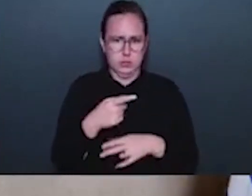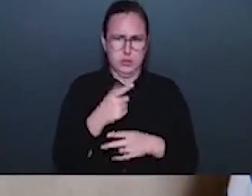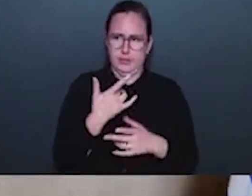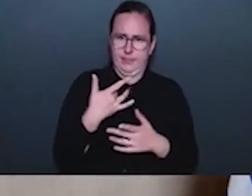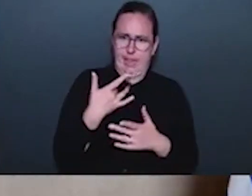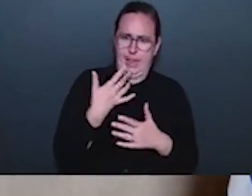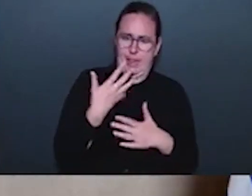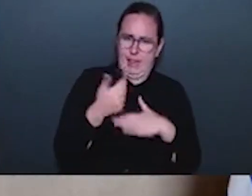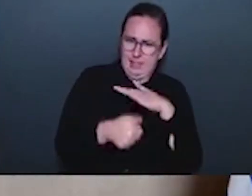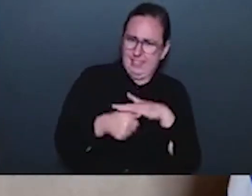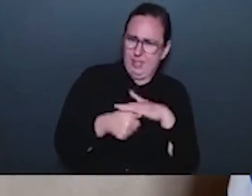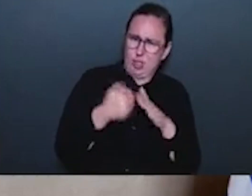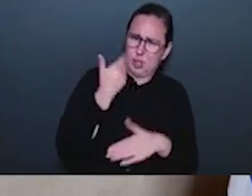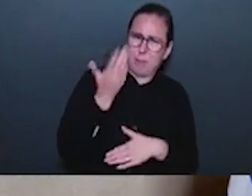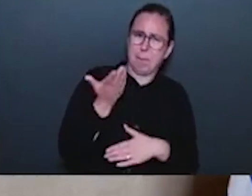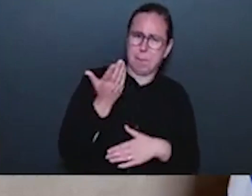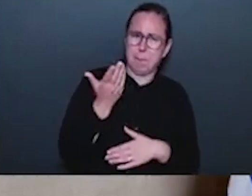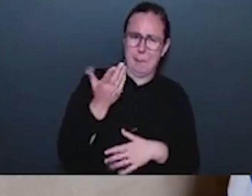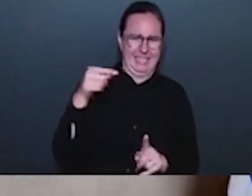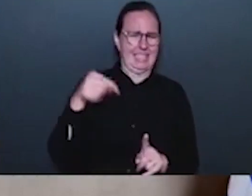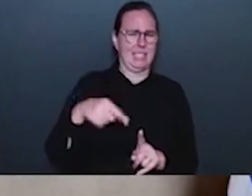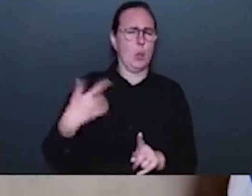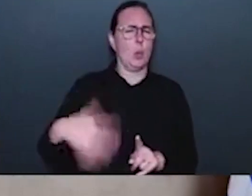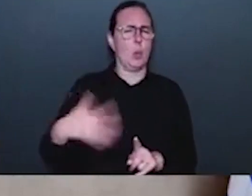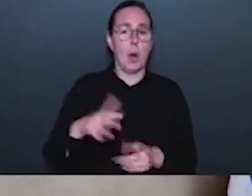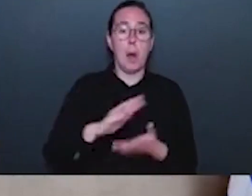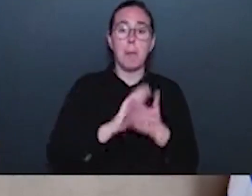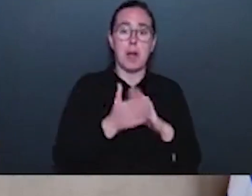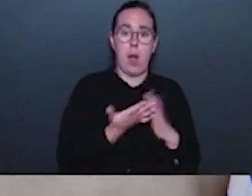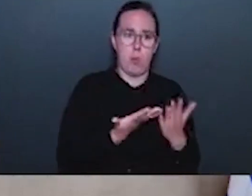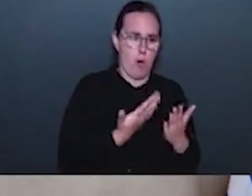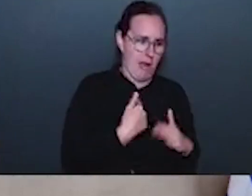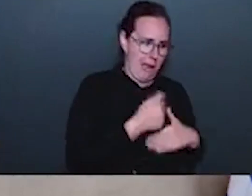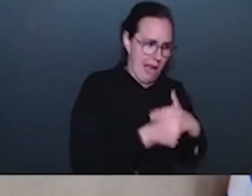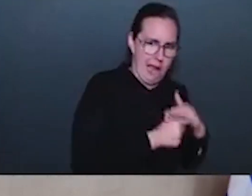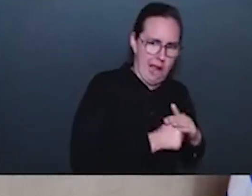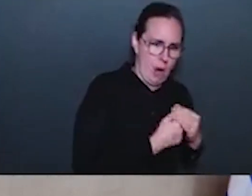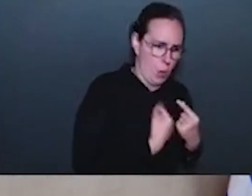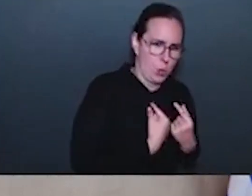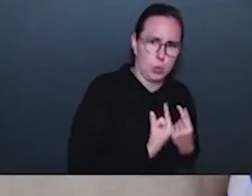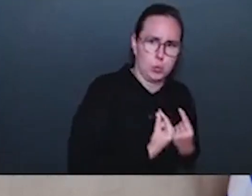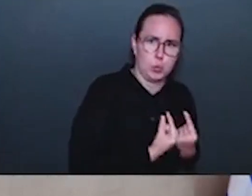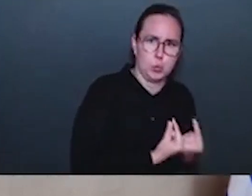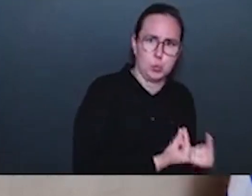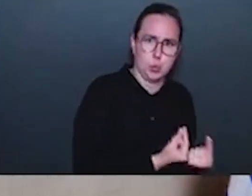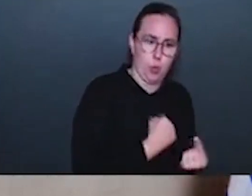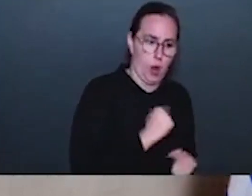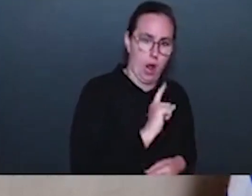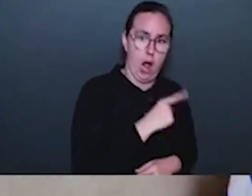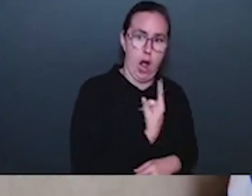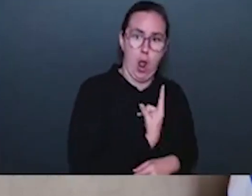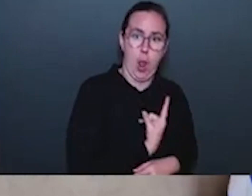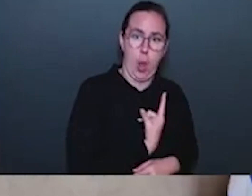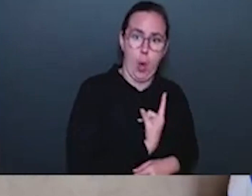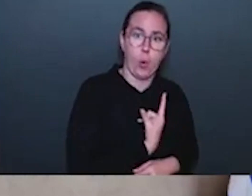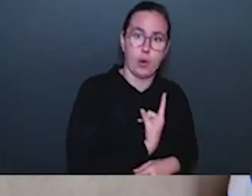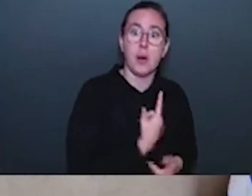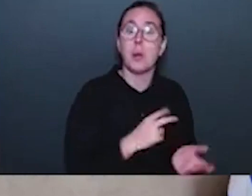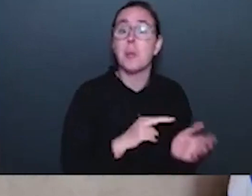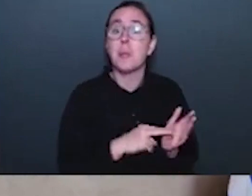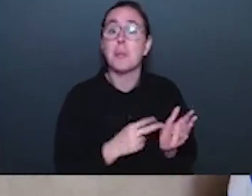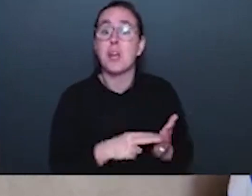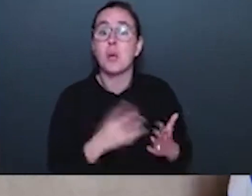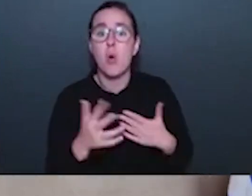environment we're in right now, that means that many people are dying alone. And I hear that from families all the